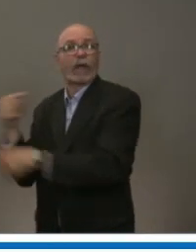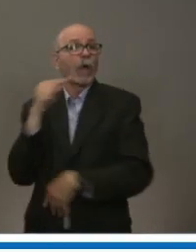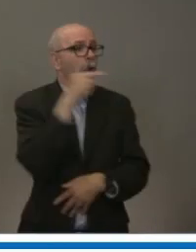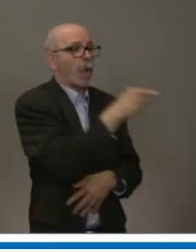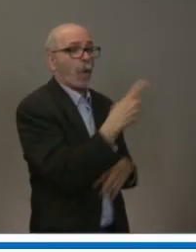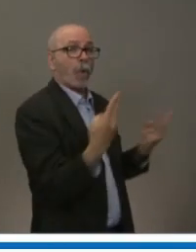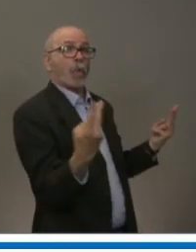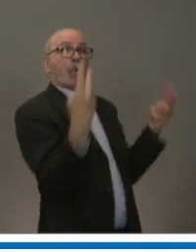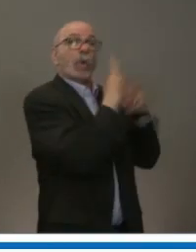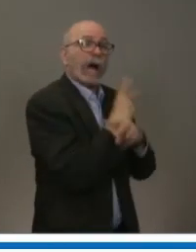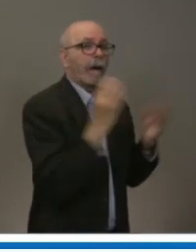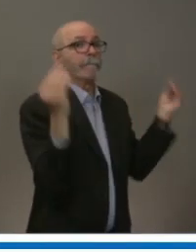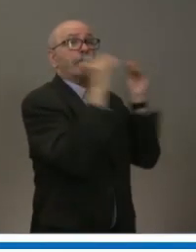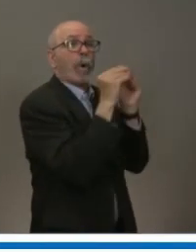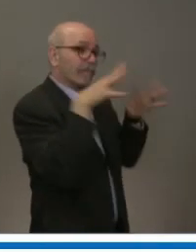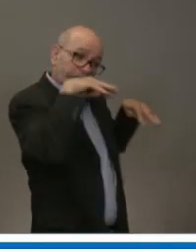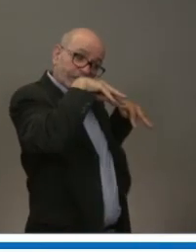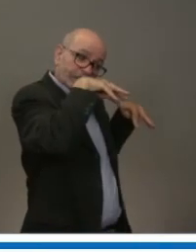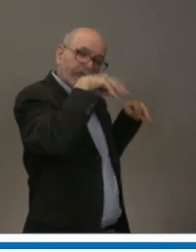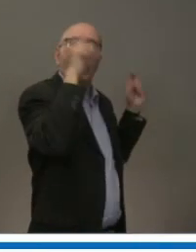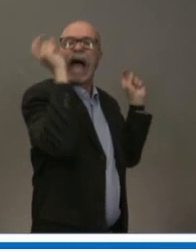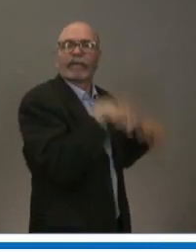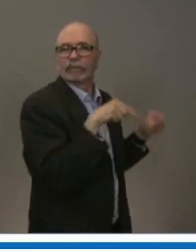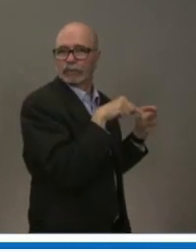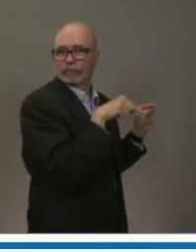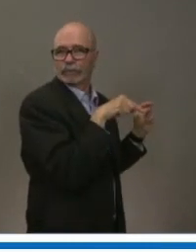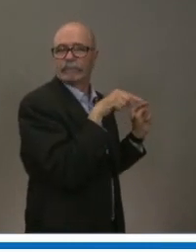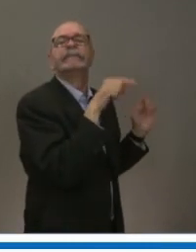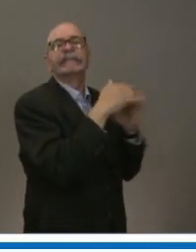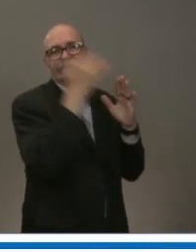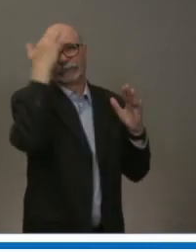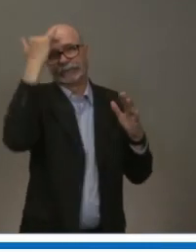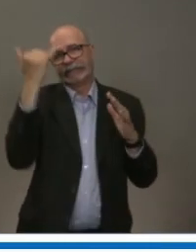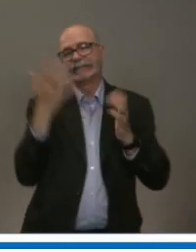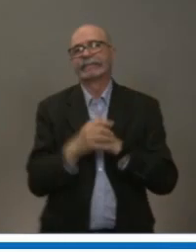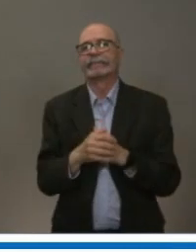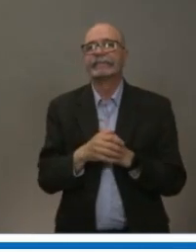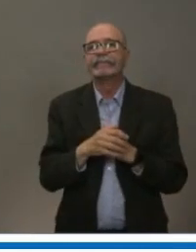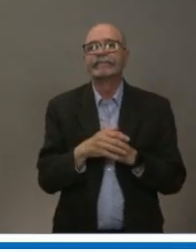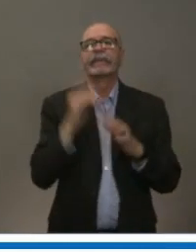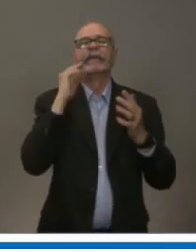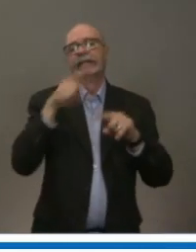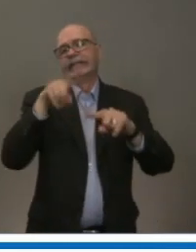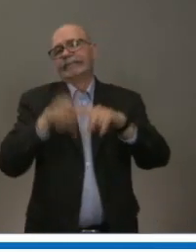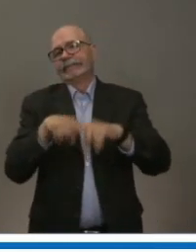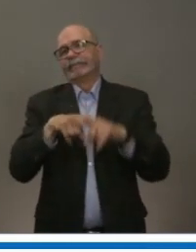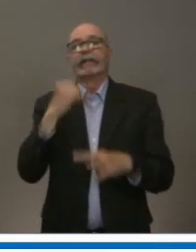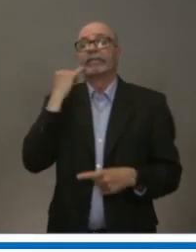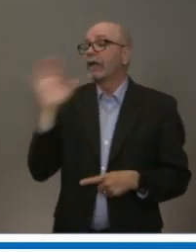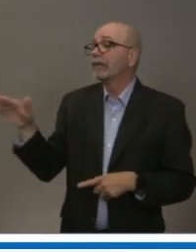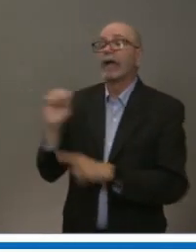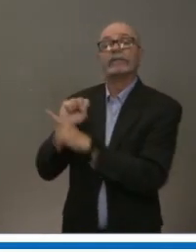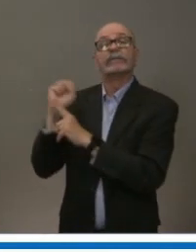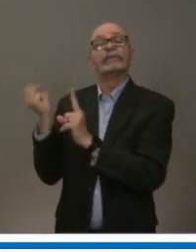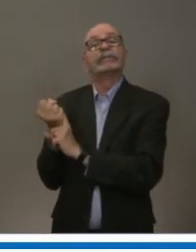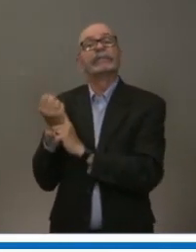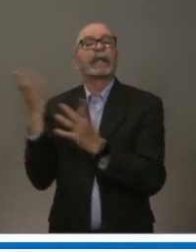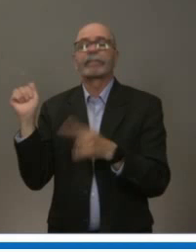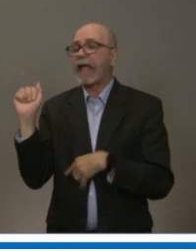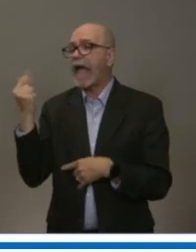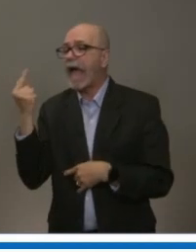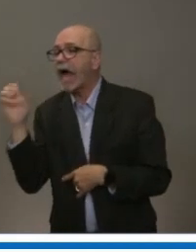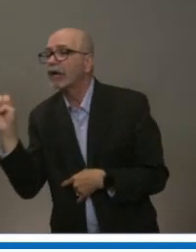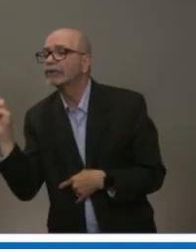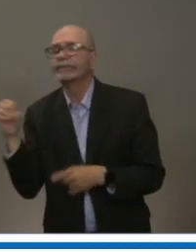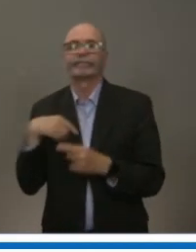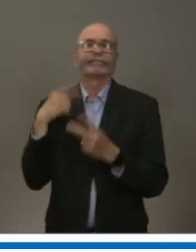homes don't have, because of the age or underlying health conditions, aren't at the same level of vulnerability. They are certainly vulnerable.